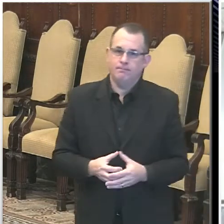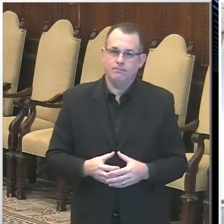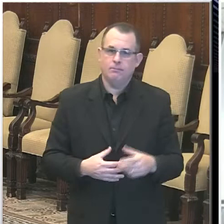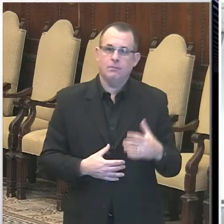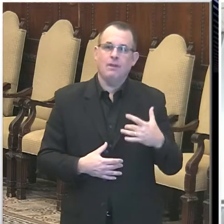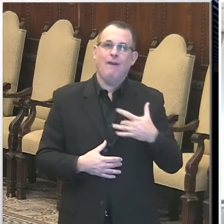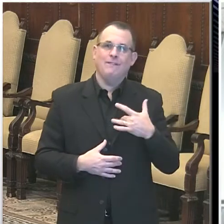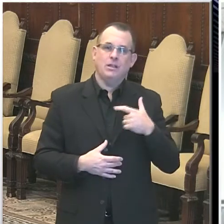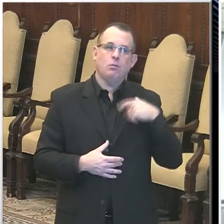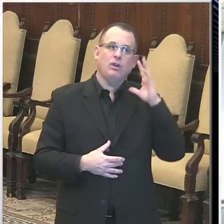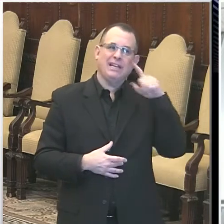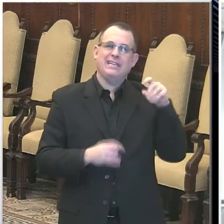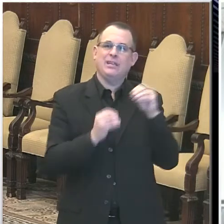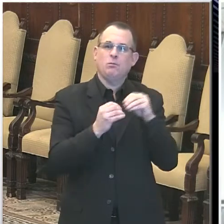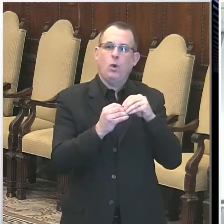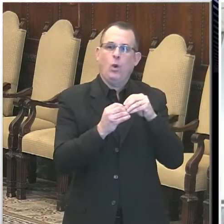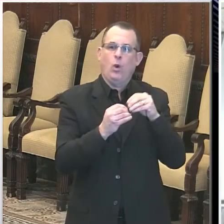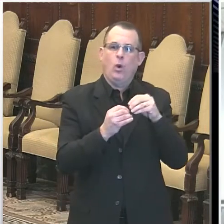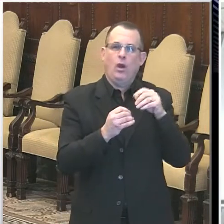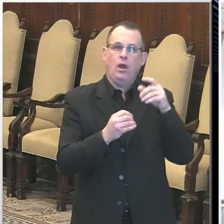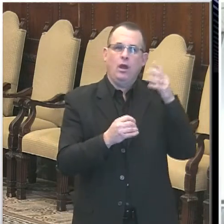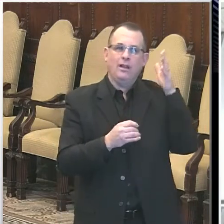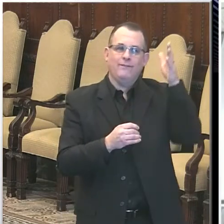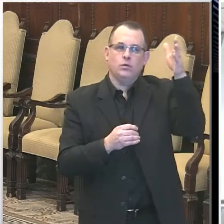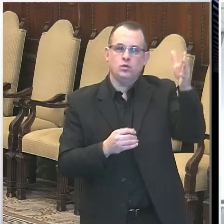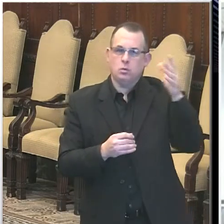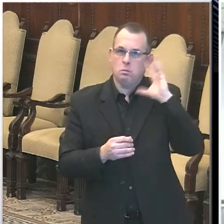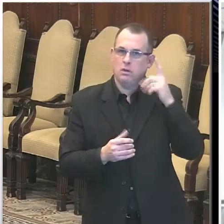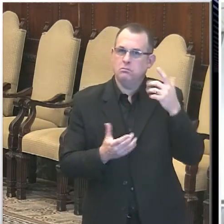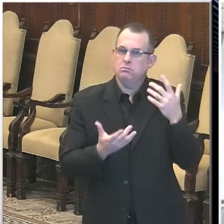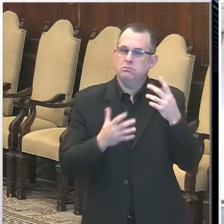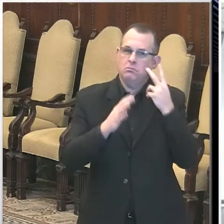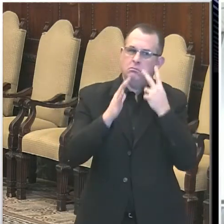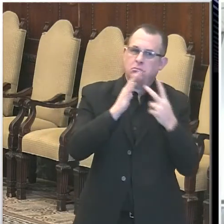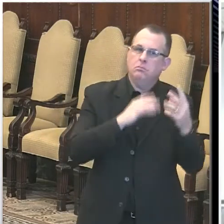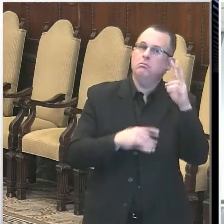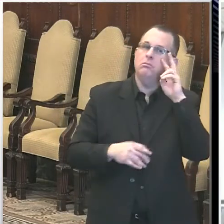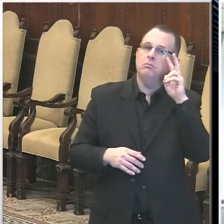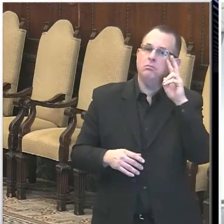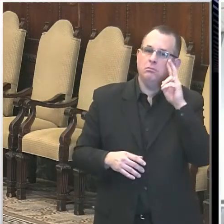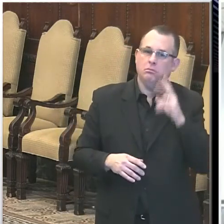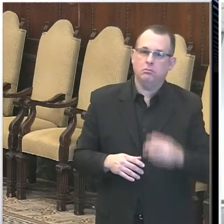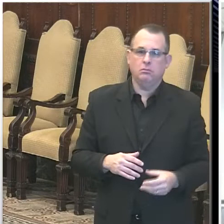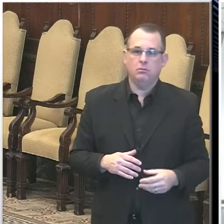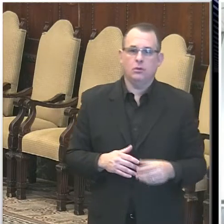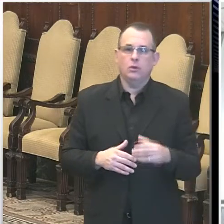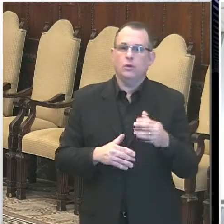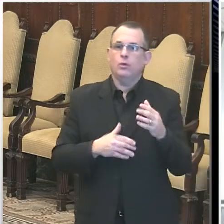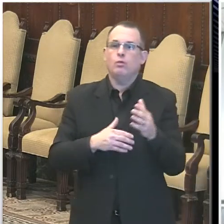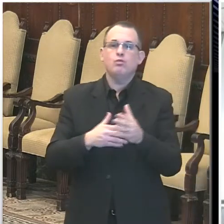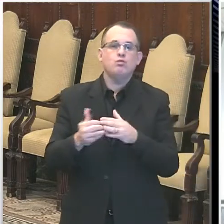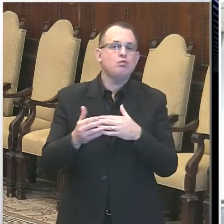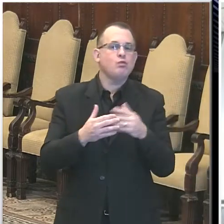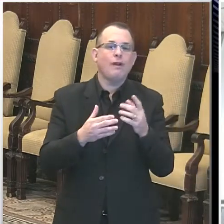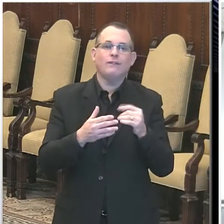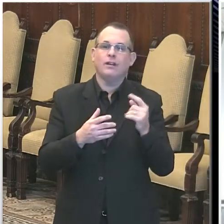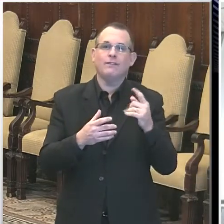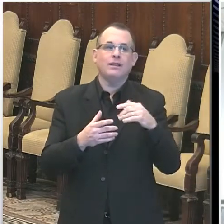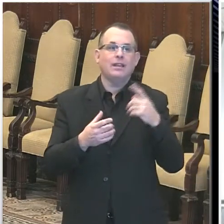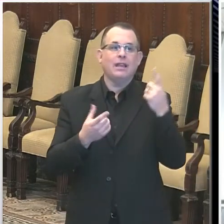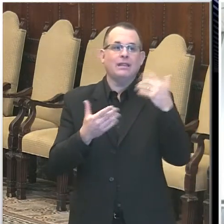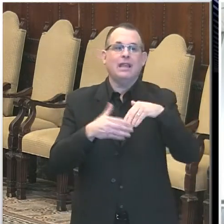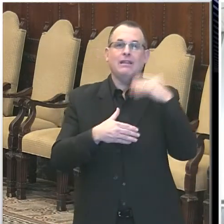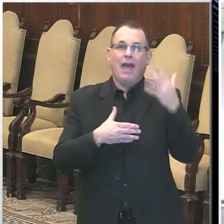for some time into the future, even as we move into whatever the next phase of this pandemic is. We will still need to